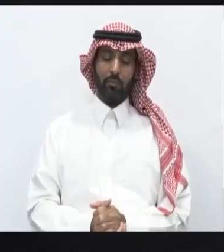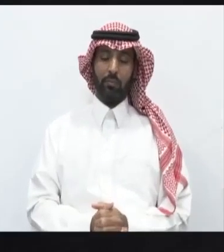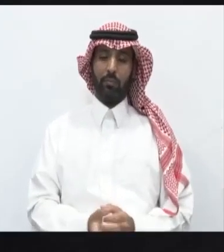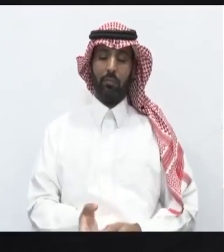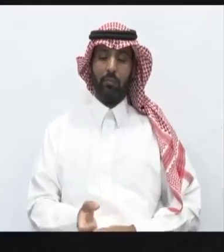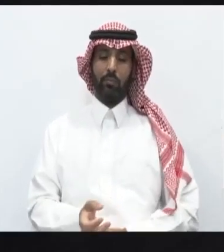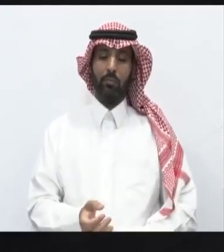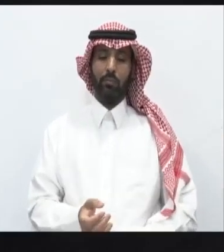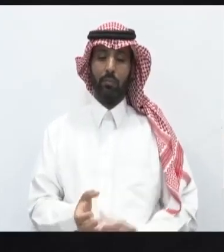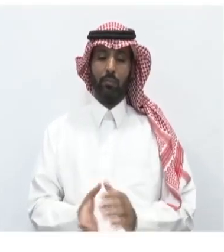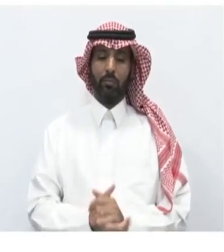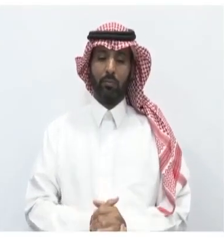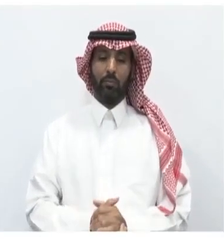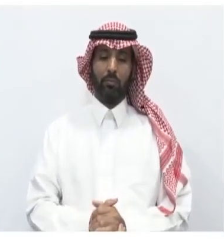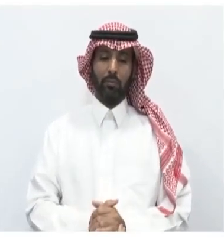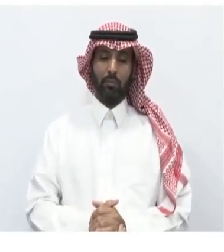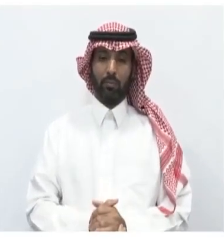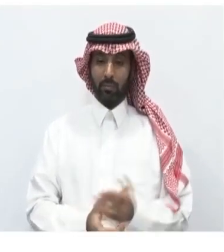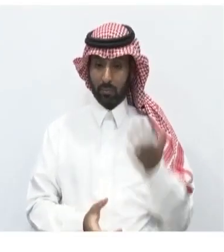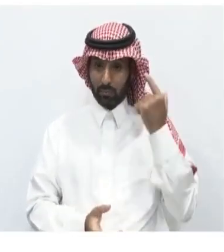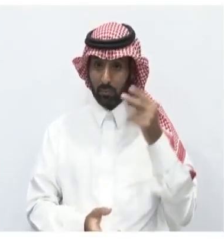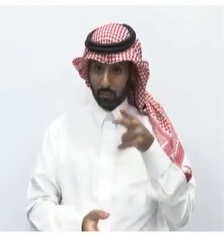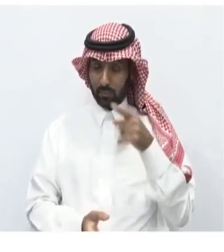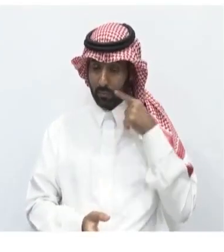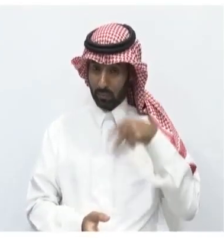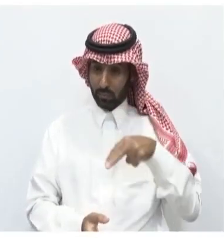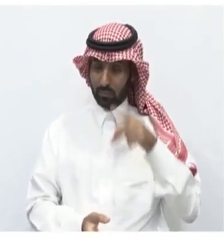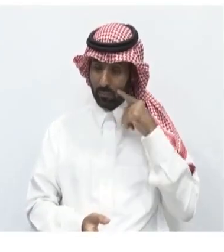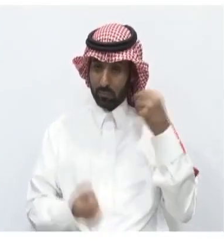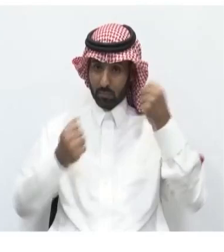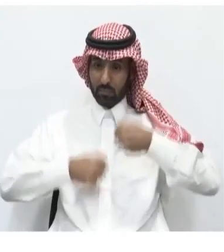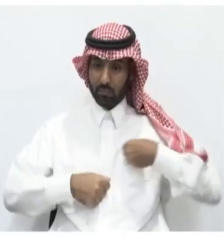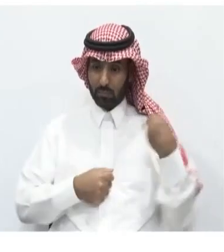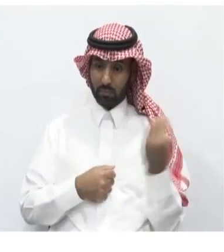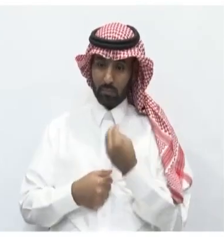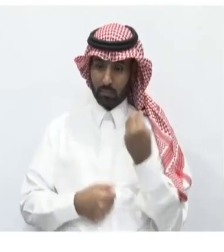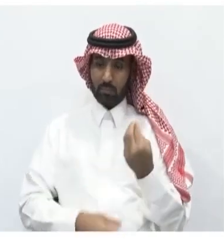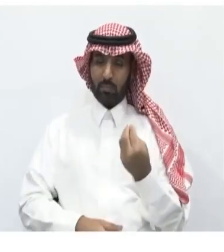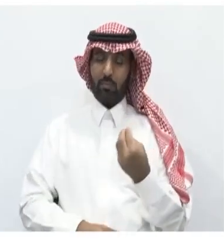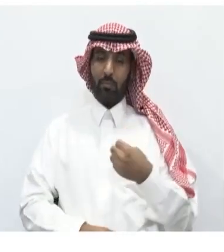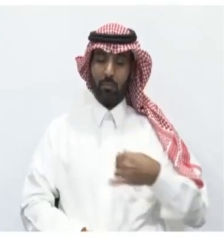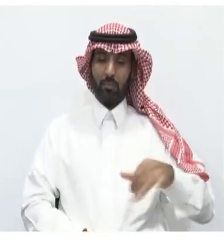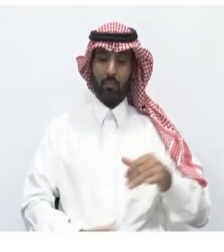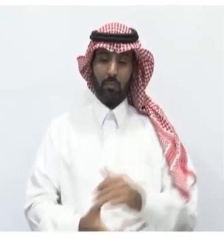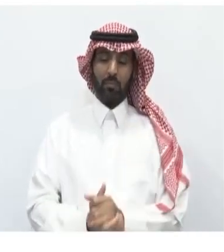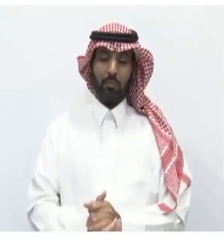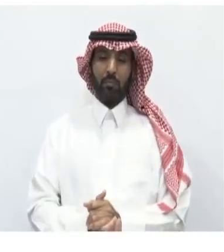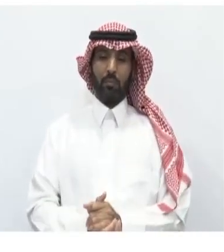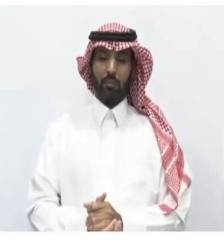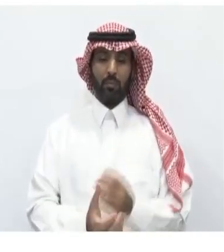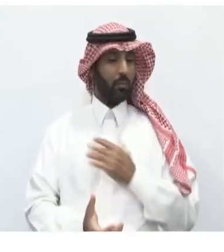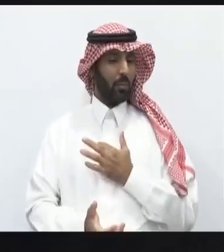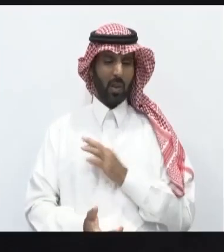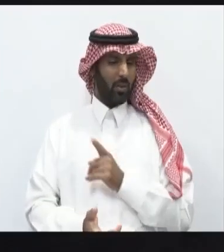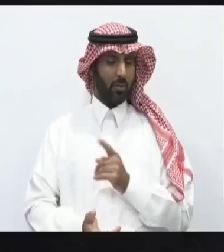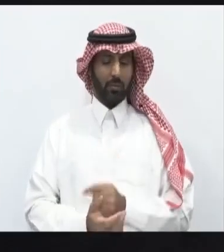the backpacking trip. Have you ever gone on a backpacking trip? Yes or no? For me, no,